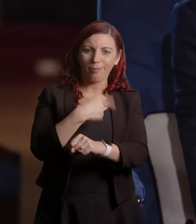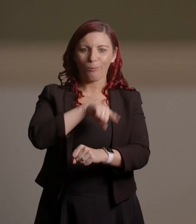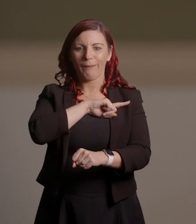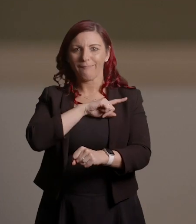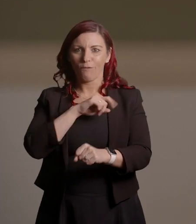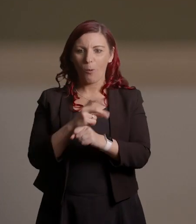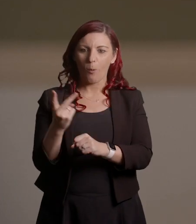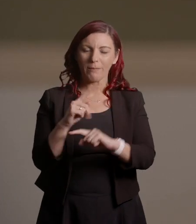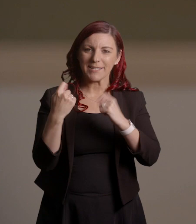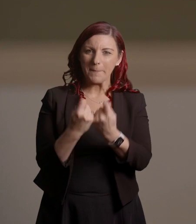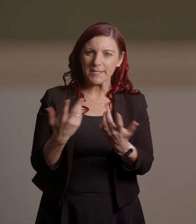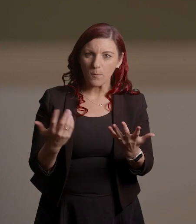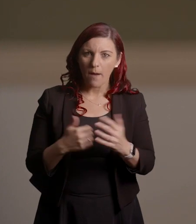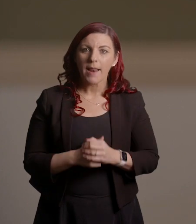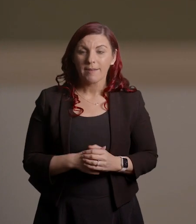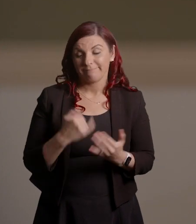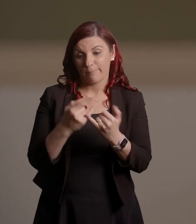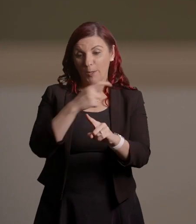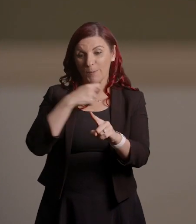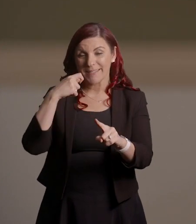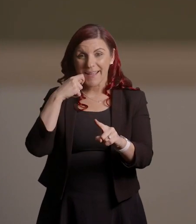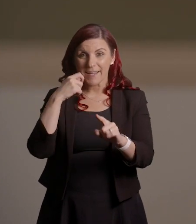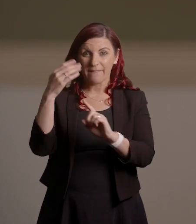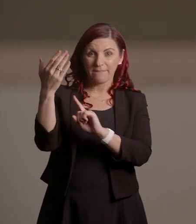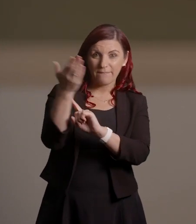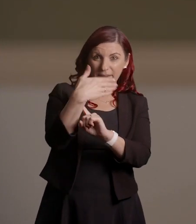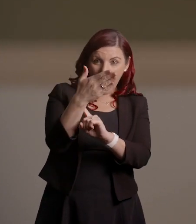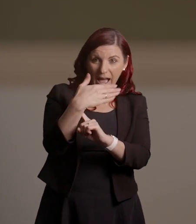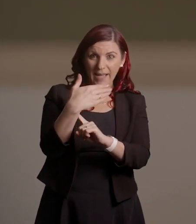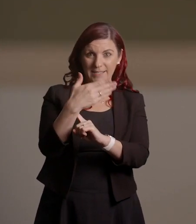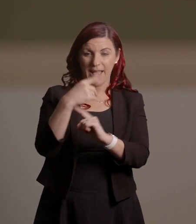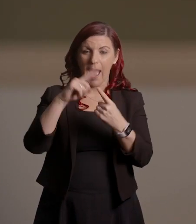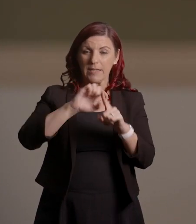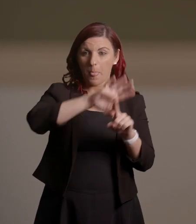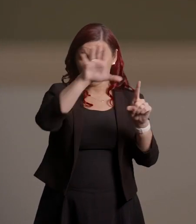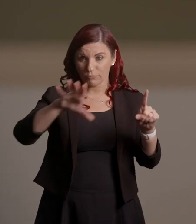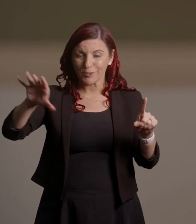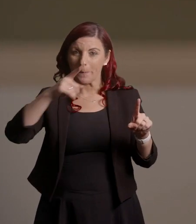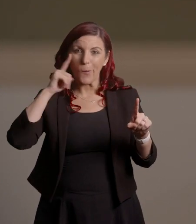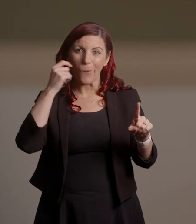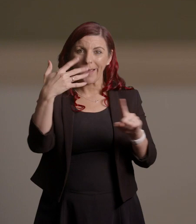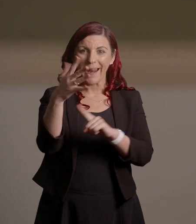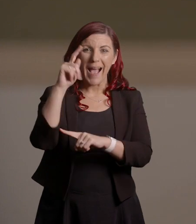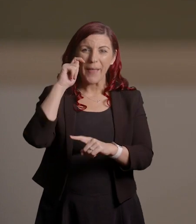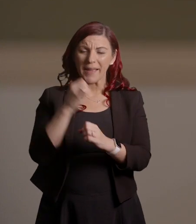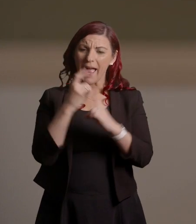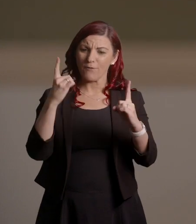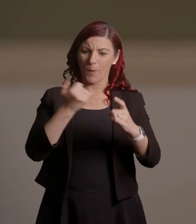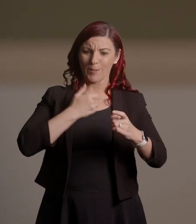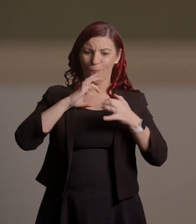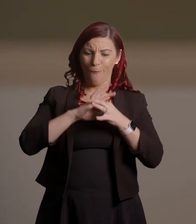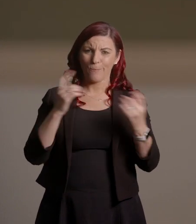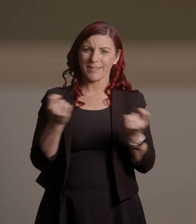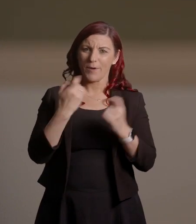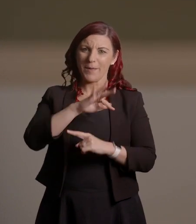the special achievement? Well, as you said, the flags at the bridge, and I would say everyone celebrating at